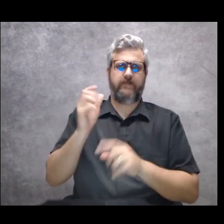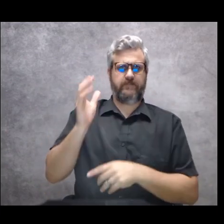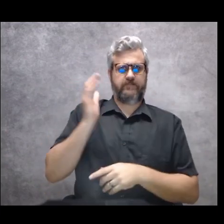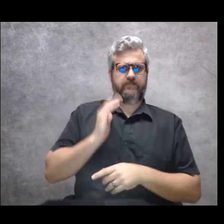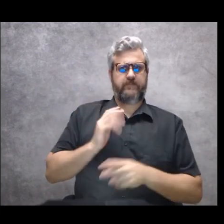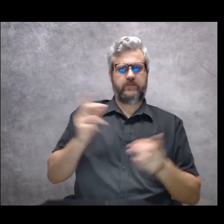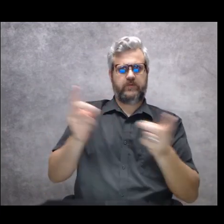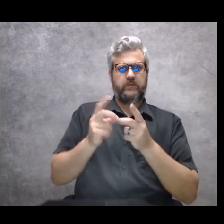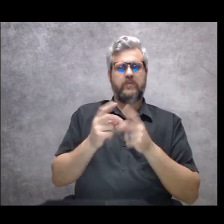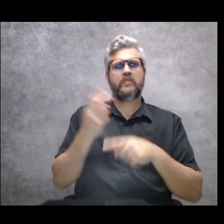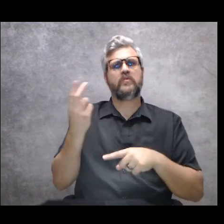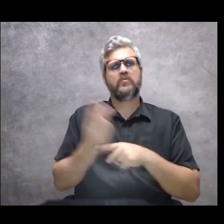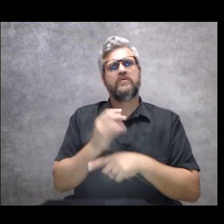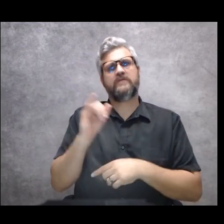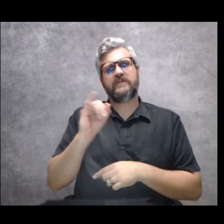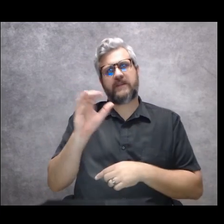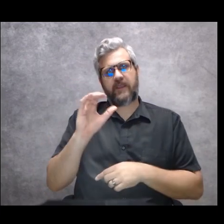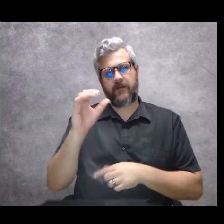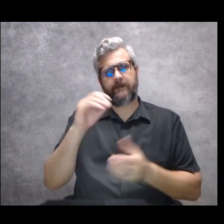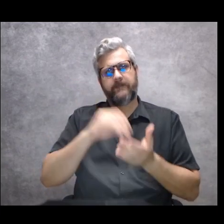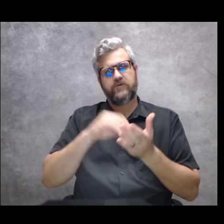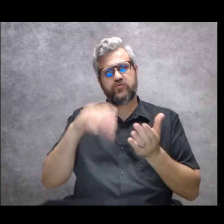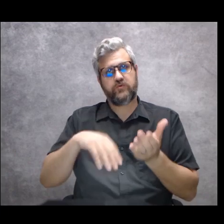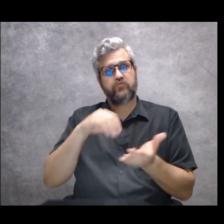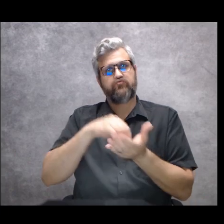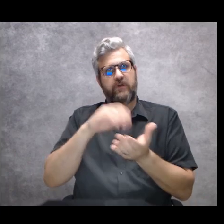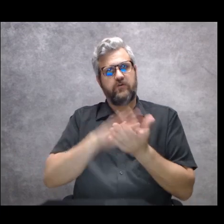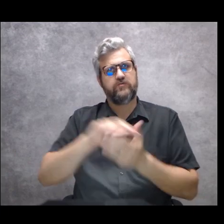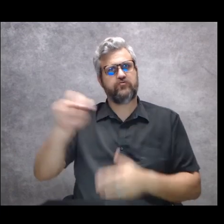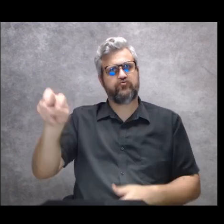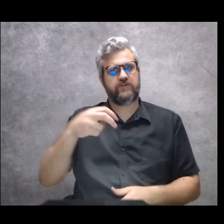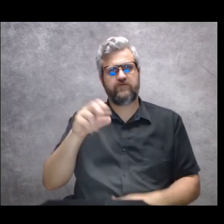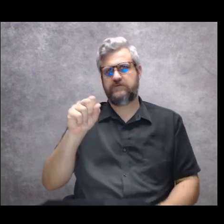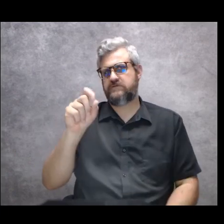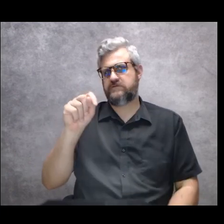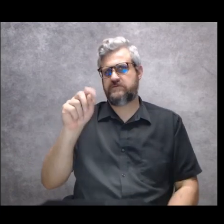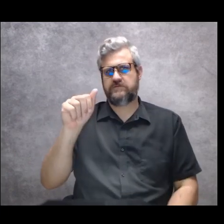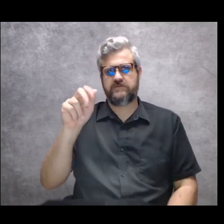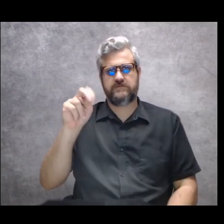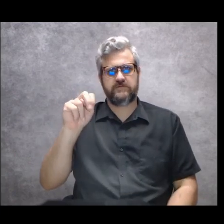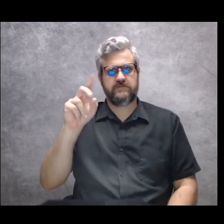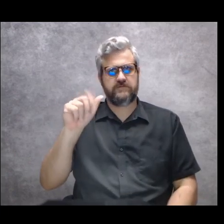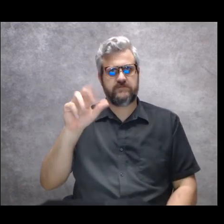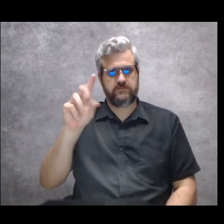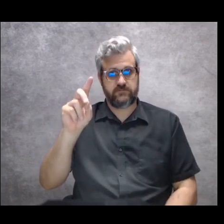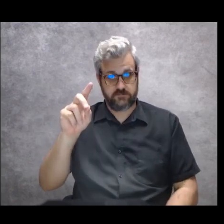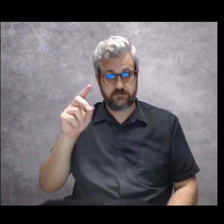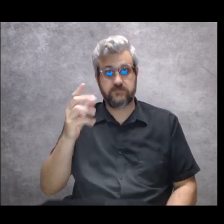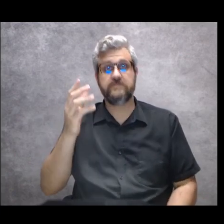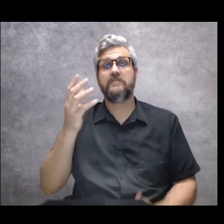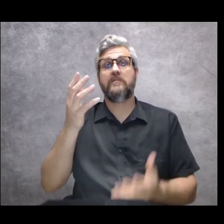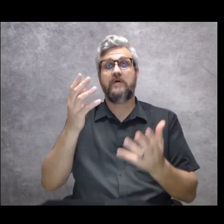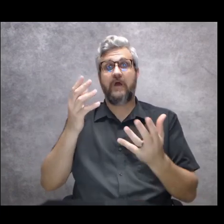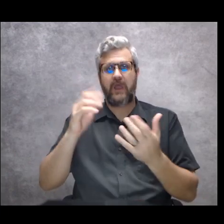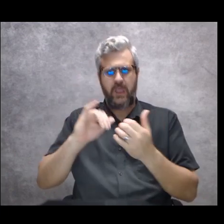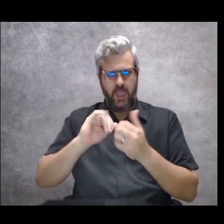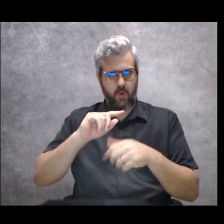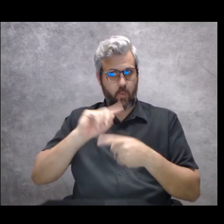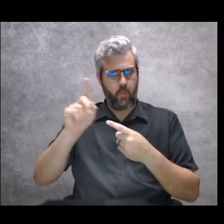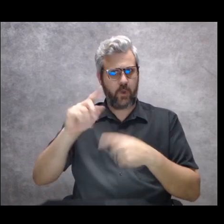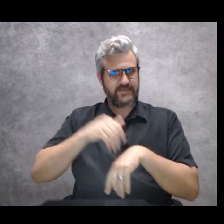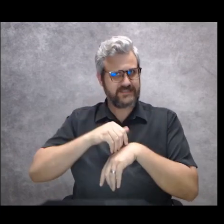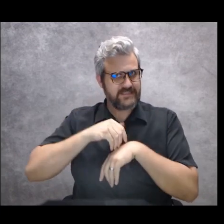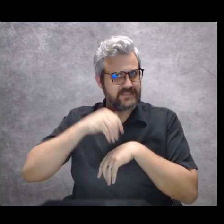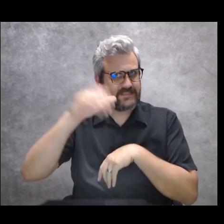Records Transfer Standard. In order to know where to send the records transfer request, the district may need to know